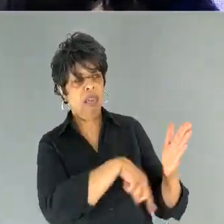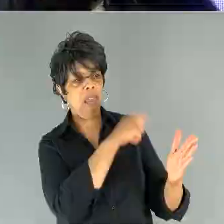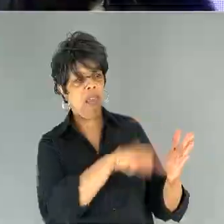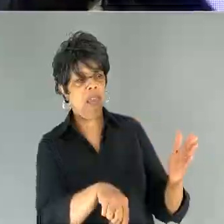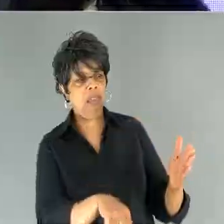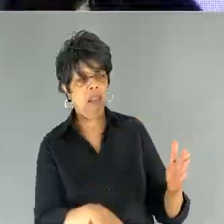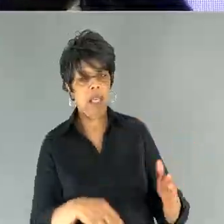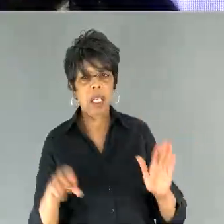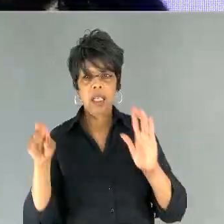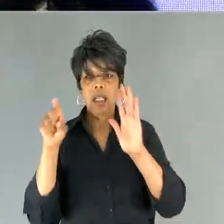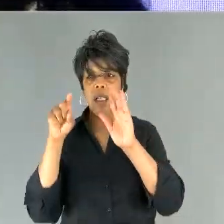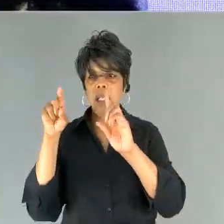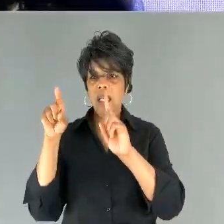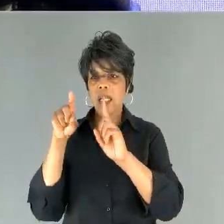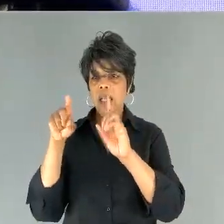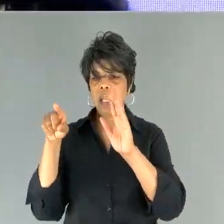Lord.